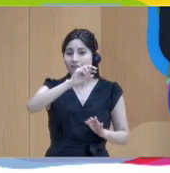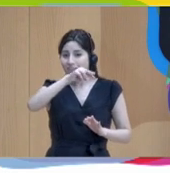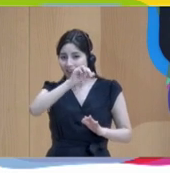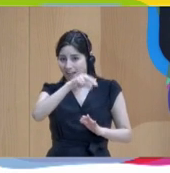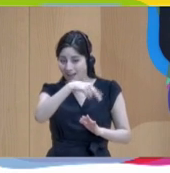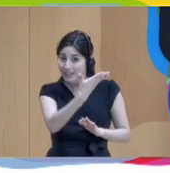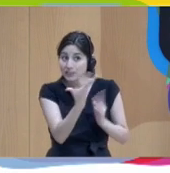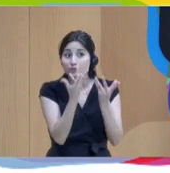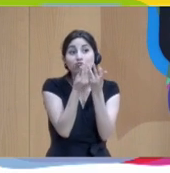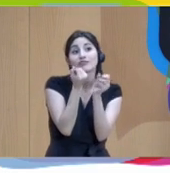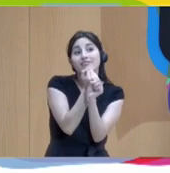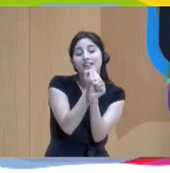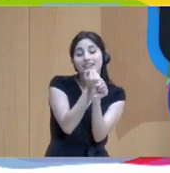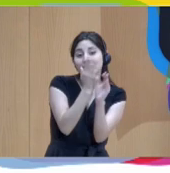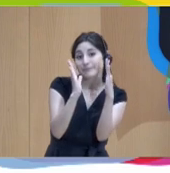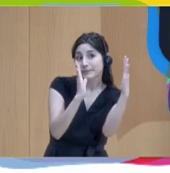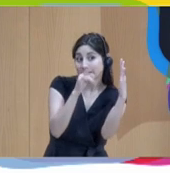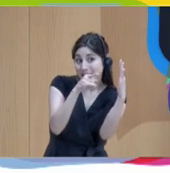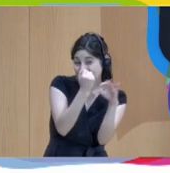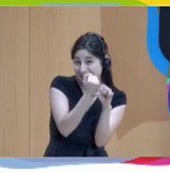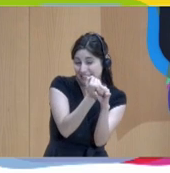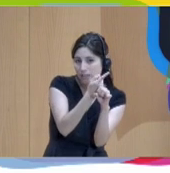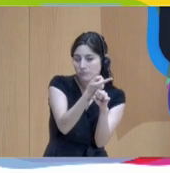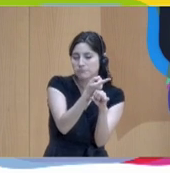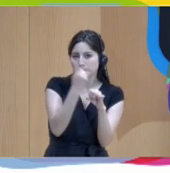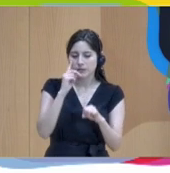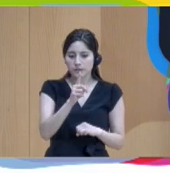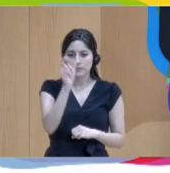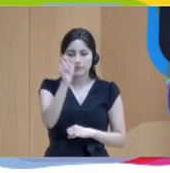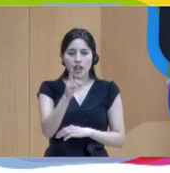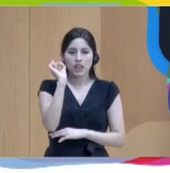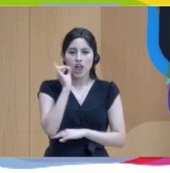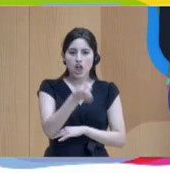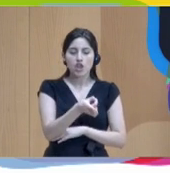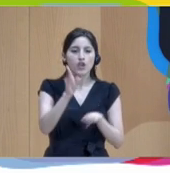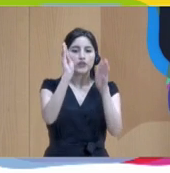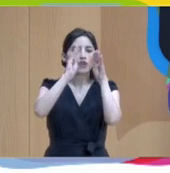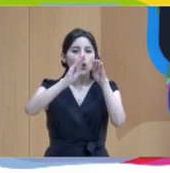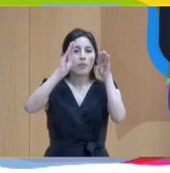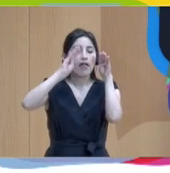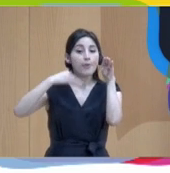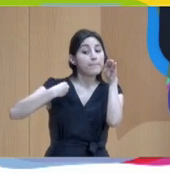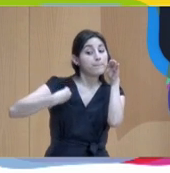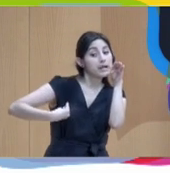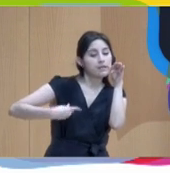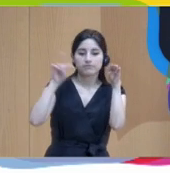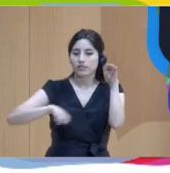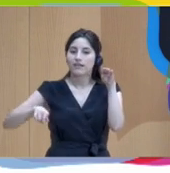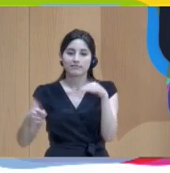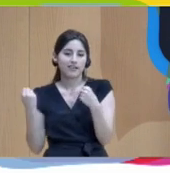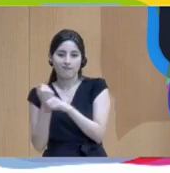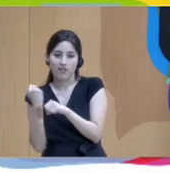got the same training as the workers. So they knew from experience, from the body, what